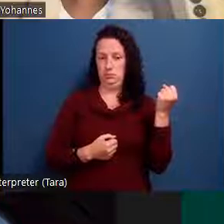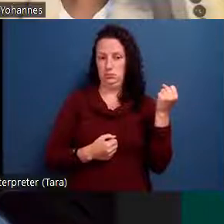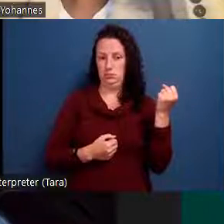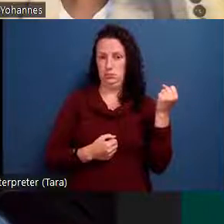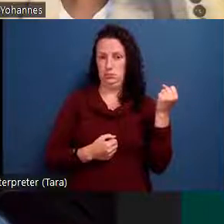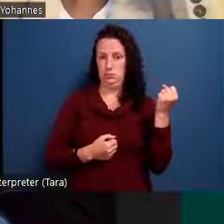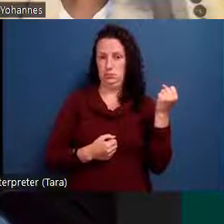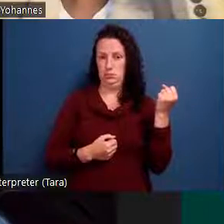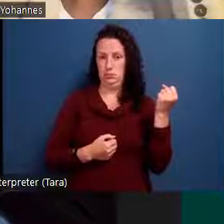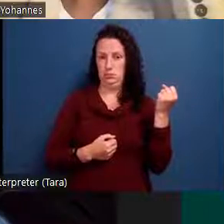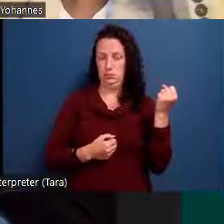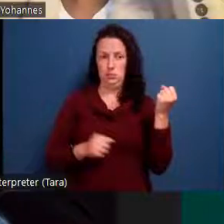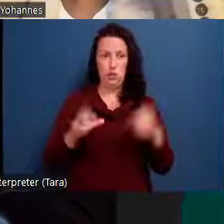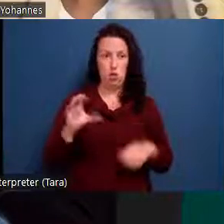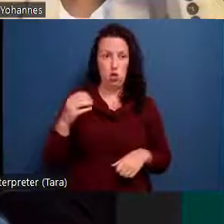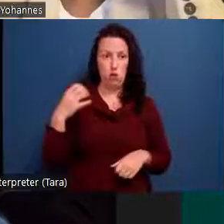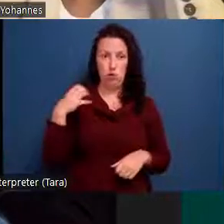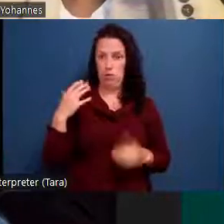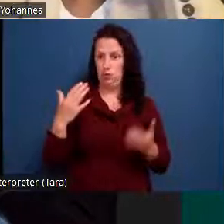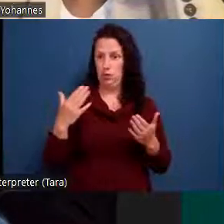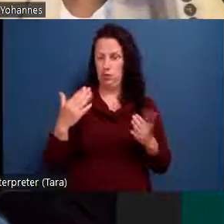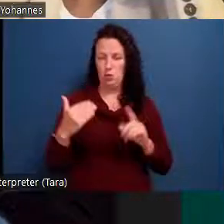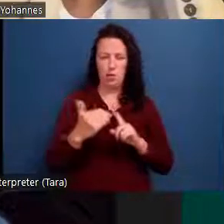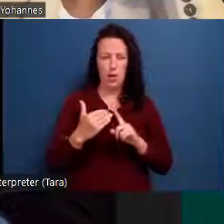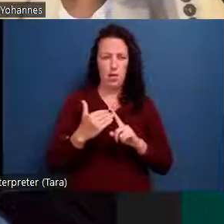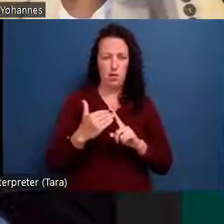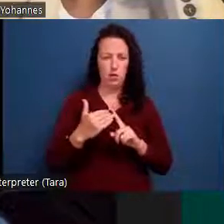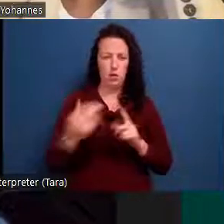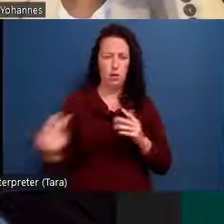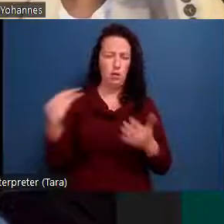Co-chairs could remind us what that was. I believe it was. Circle back to.